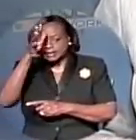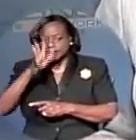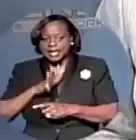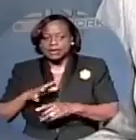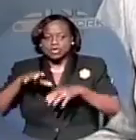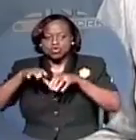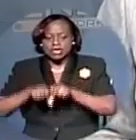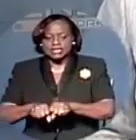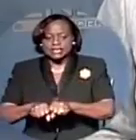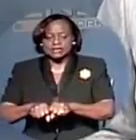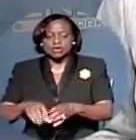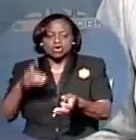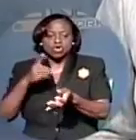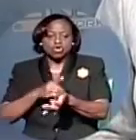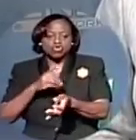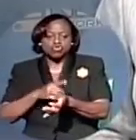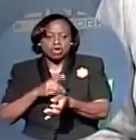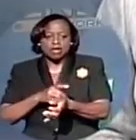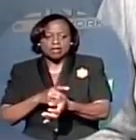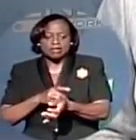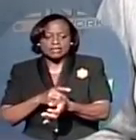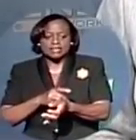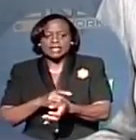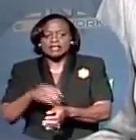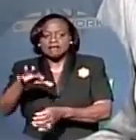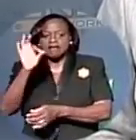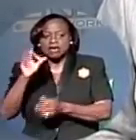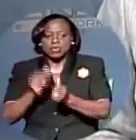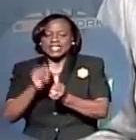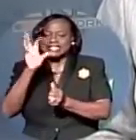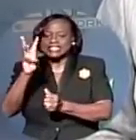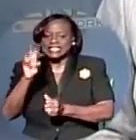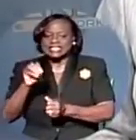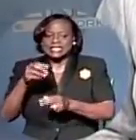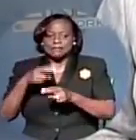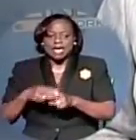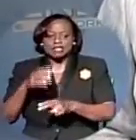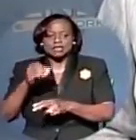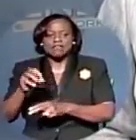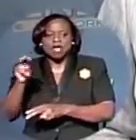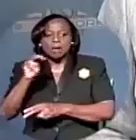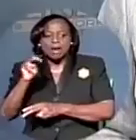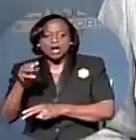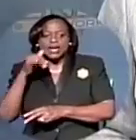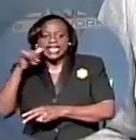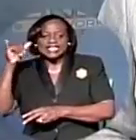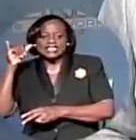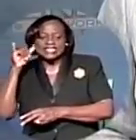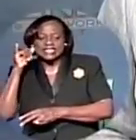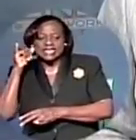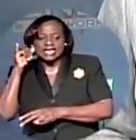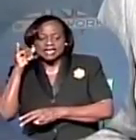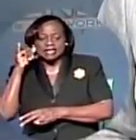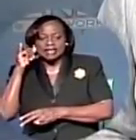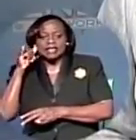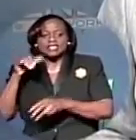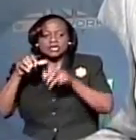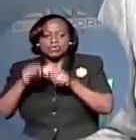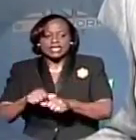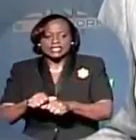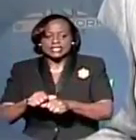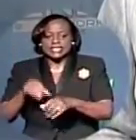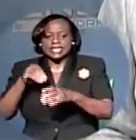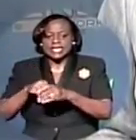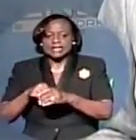drug possession charges after they were found with 60 pounds of marijuana yesterday. The arrest was made in the Eastern District of New